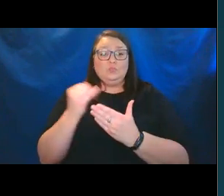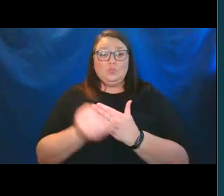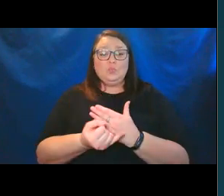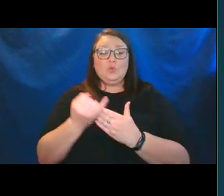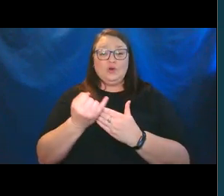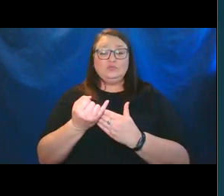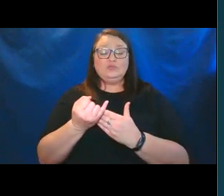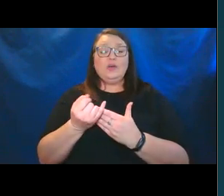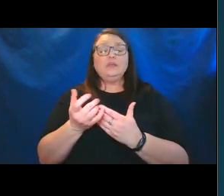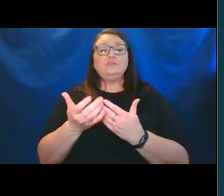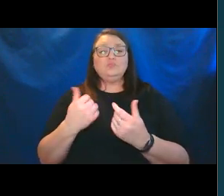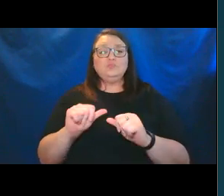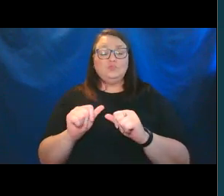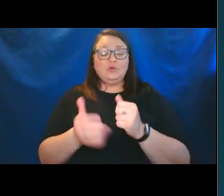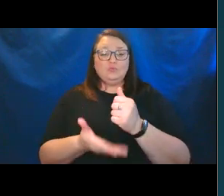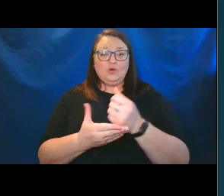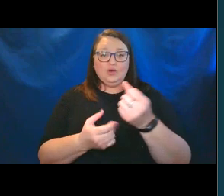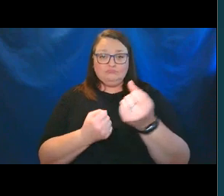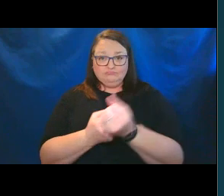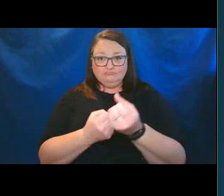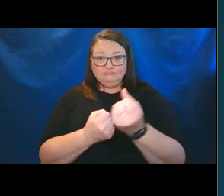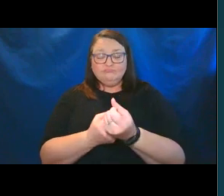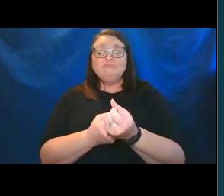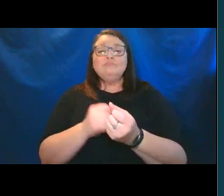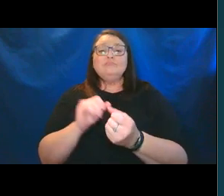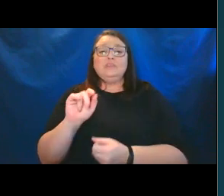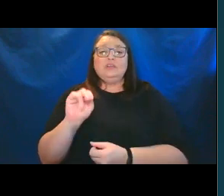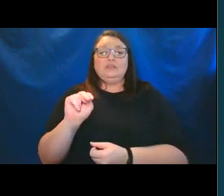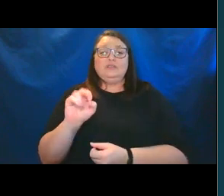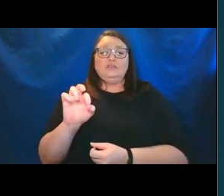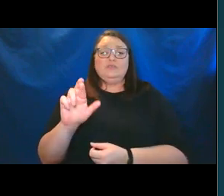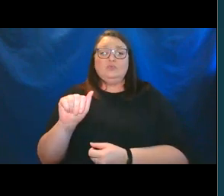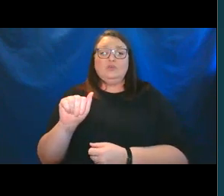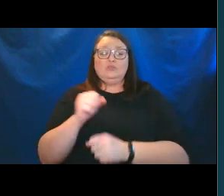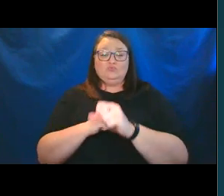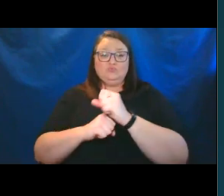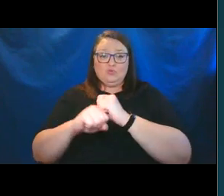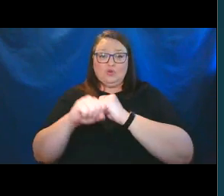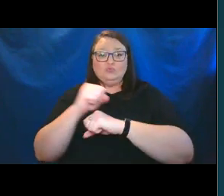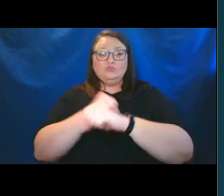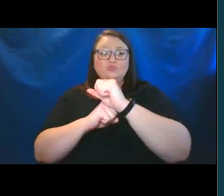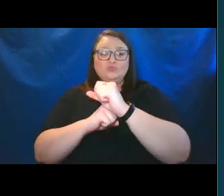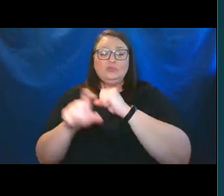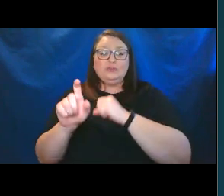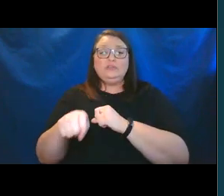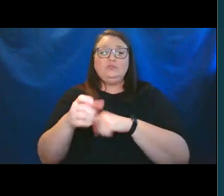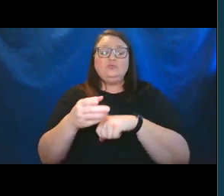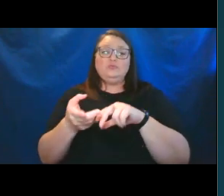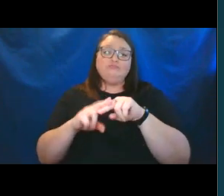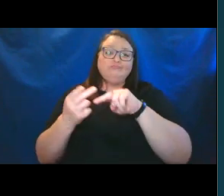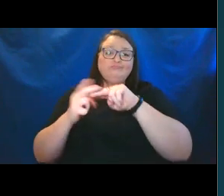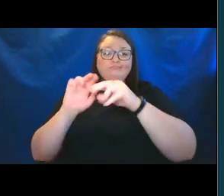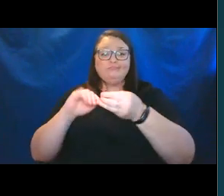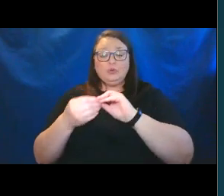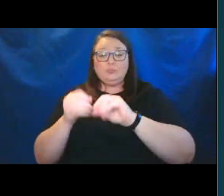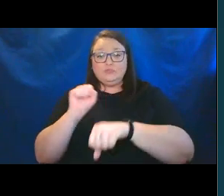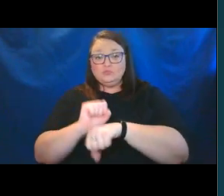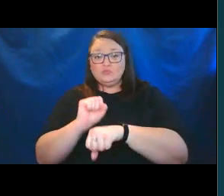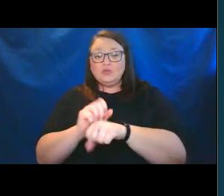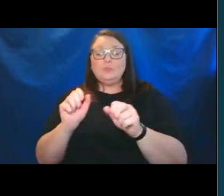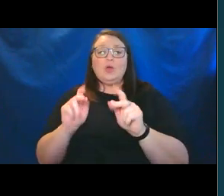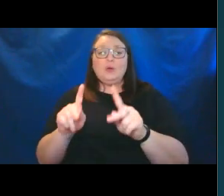to help support the infrastructure needed to increase the number of jobs and opportunities these